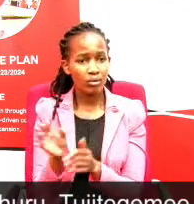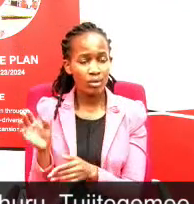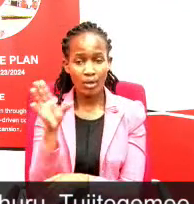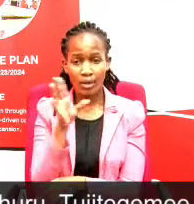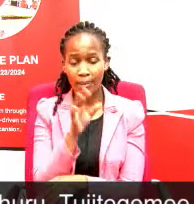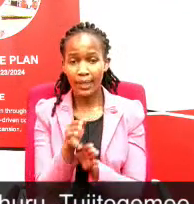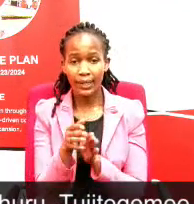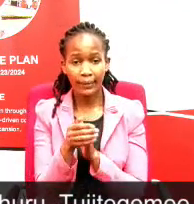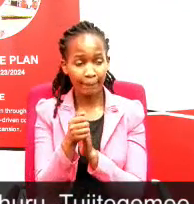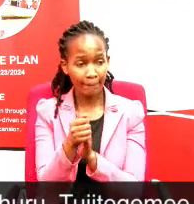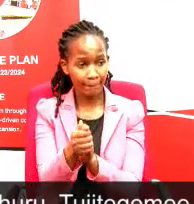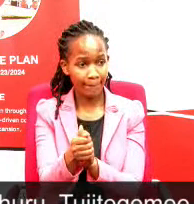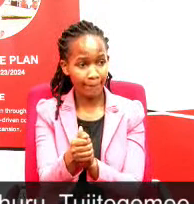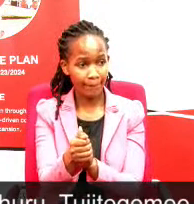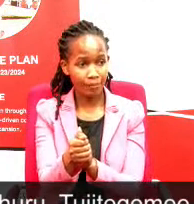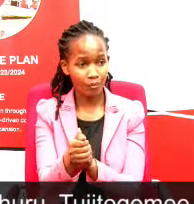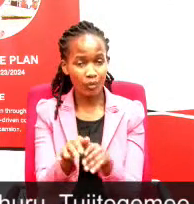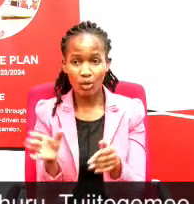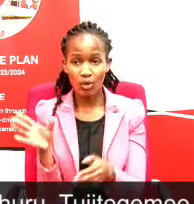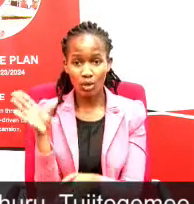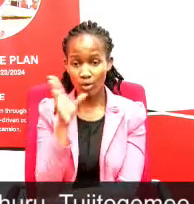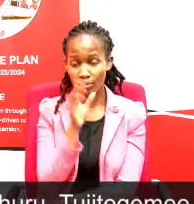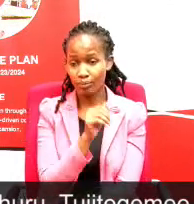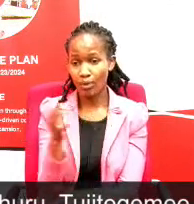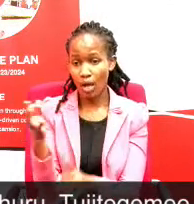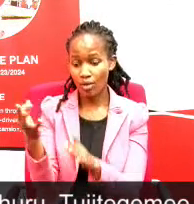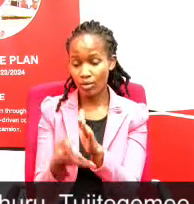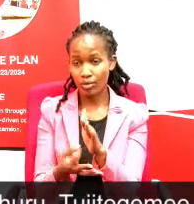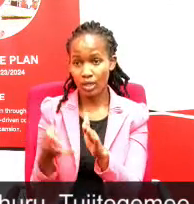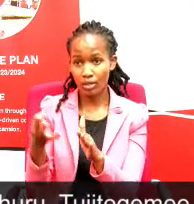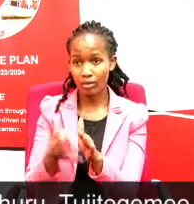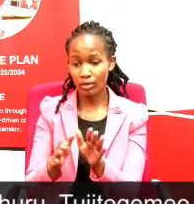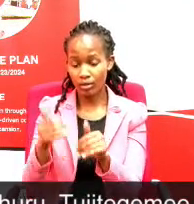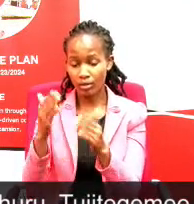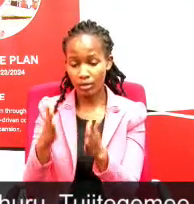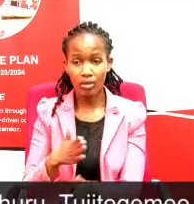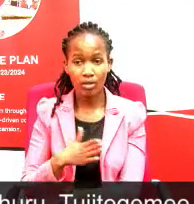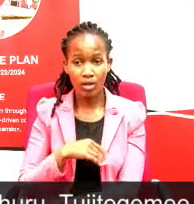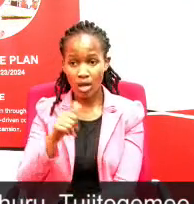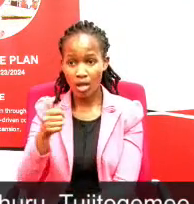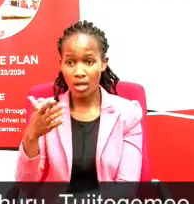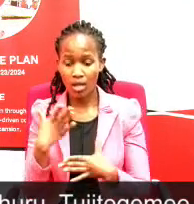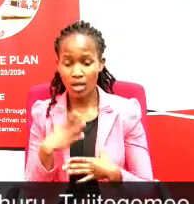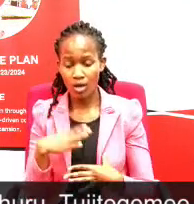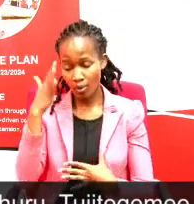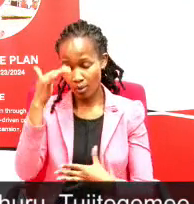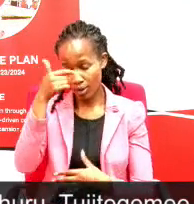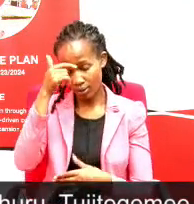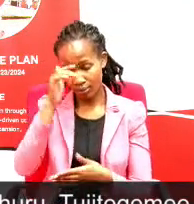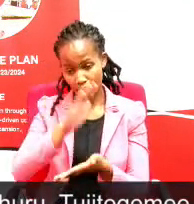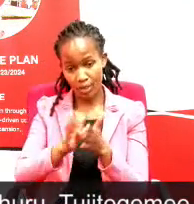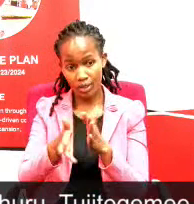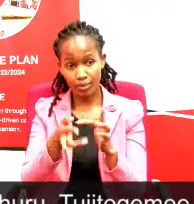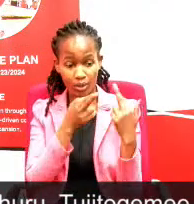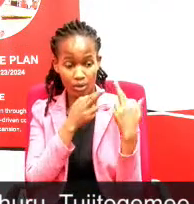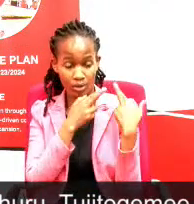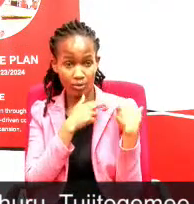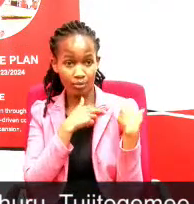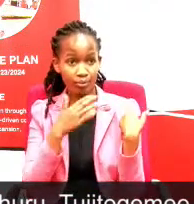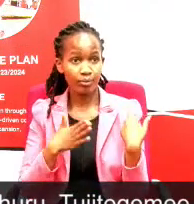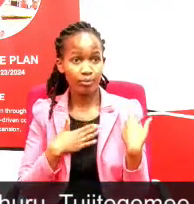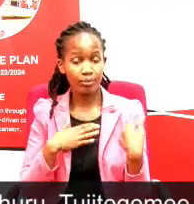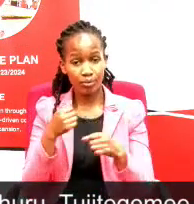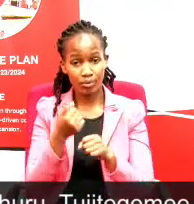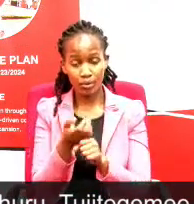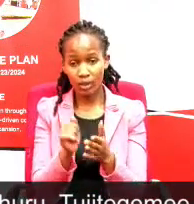or misfilings of our suppliers and other people, because it becomes our responsibility. So if we can ease